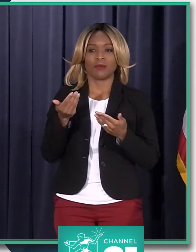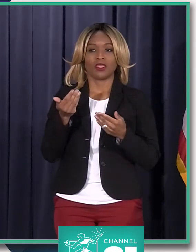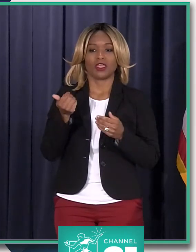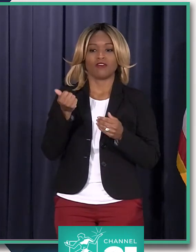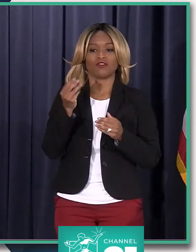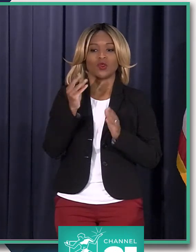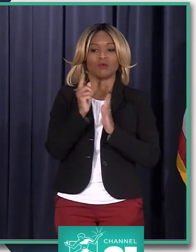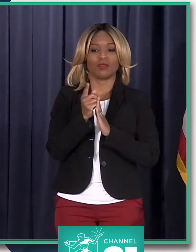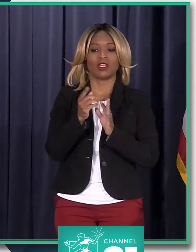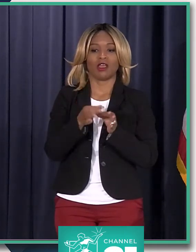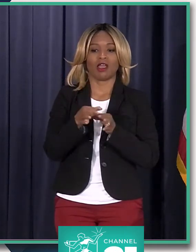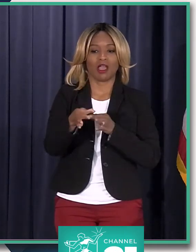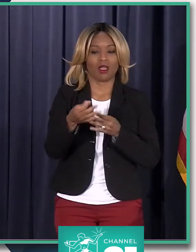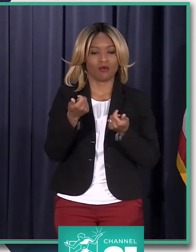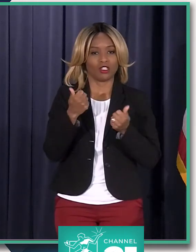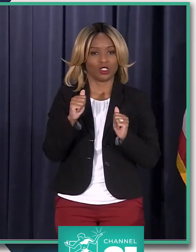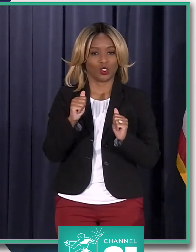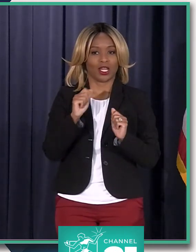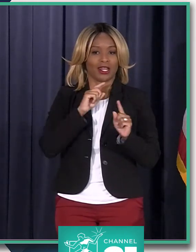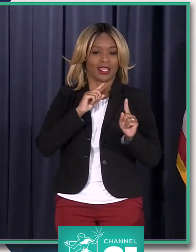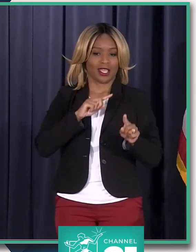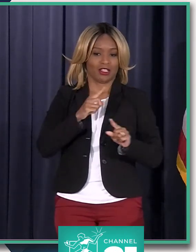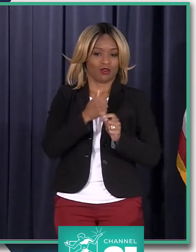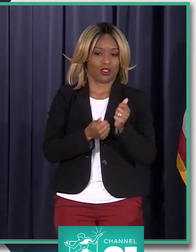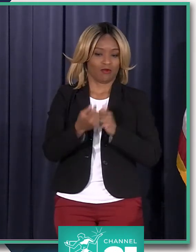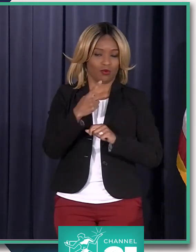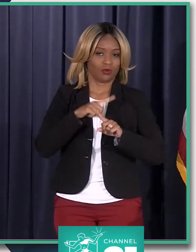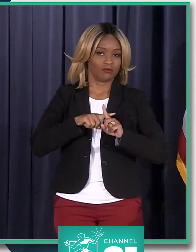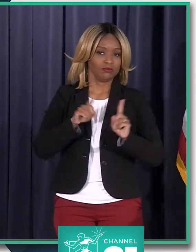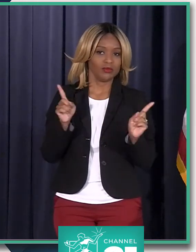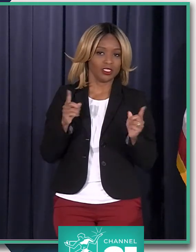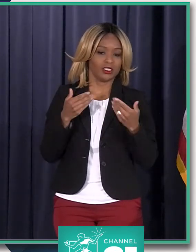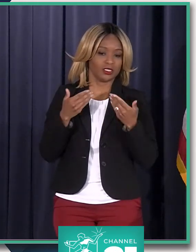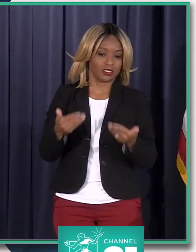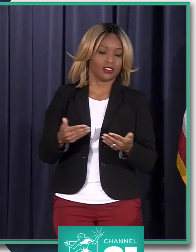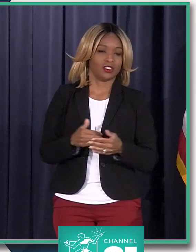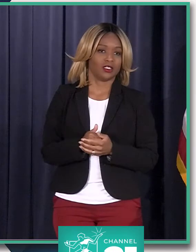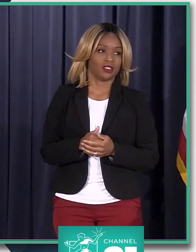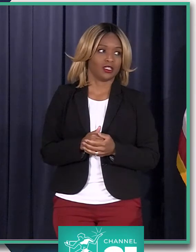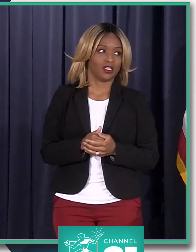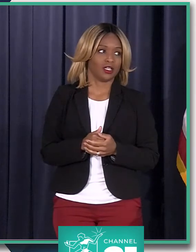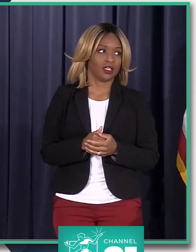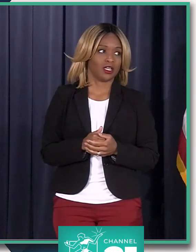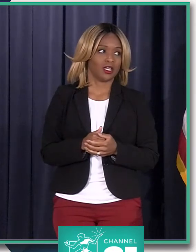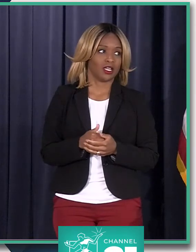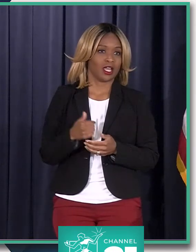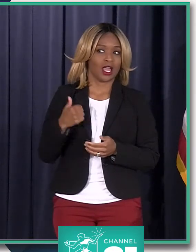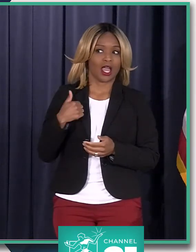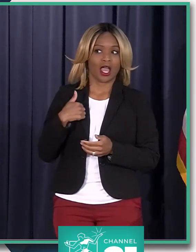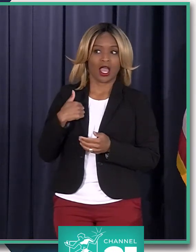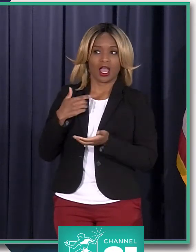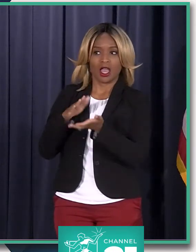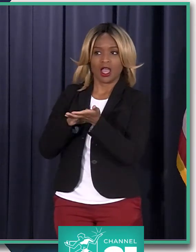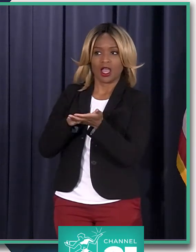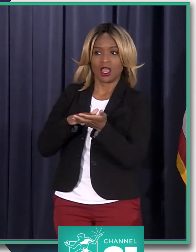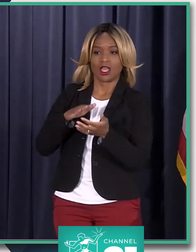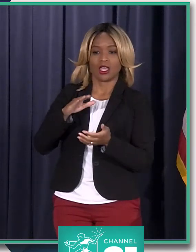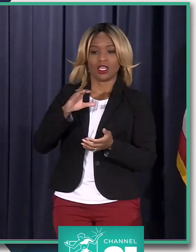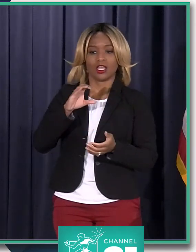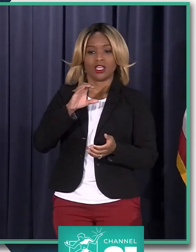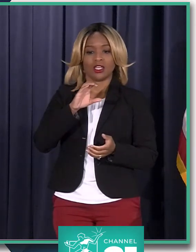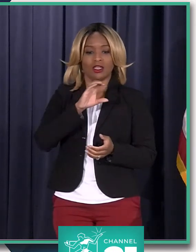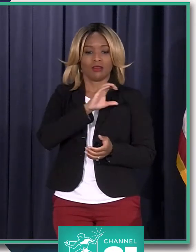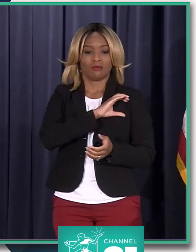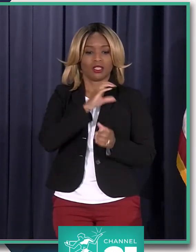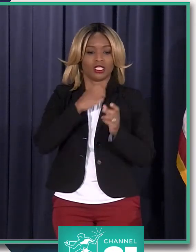long here. I want to try to get to everybody, but go ahead. Yes, sir. I won't bother Chief Craig and Deputy Chief Edison. Thank you.